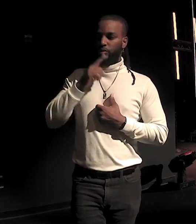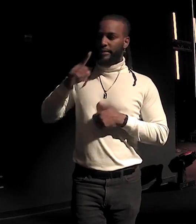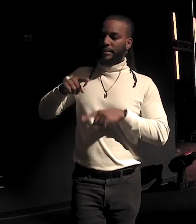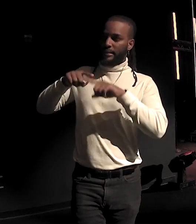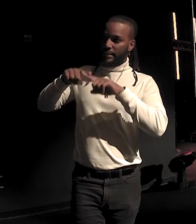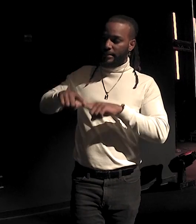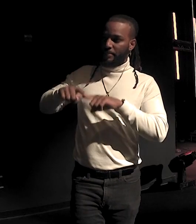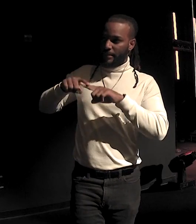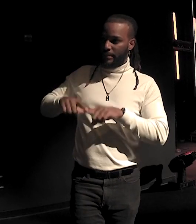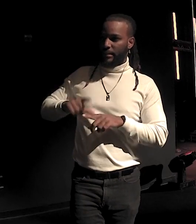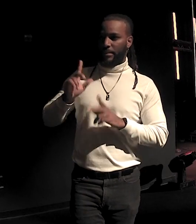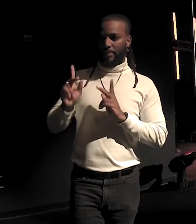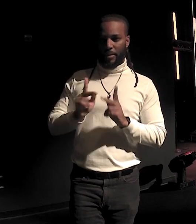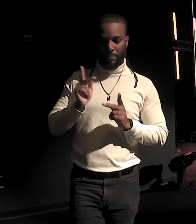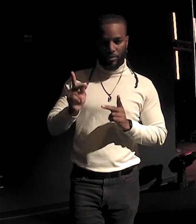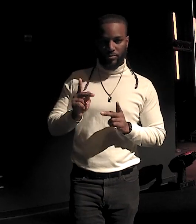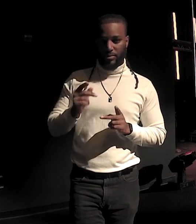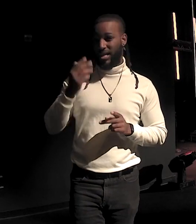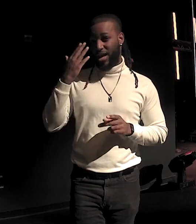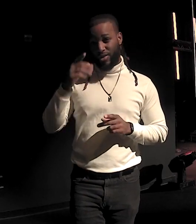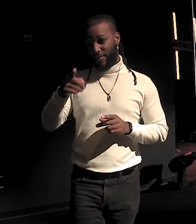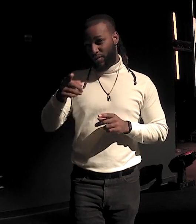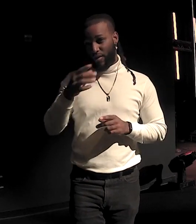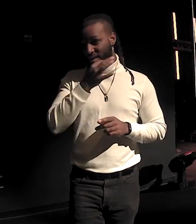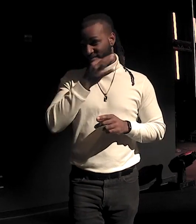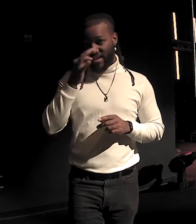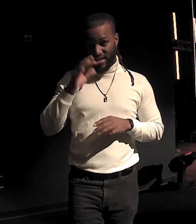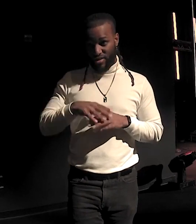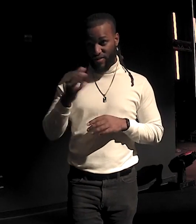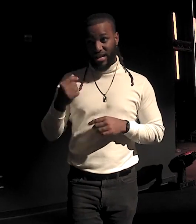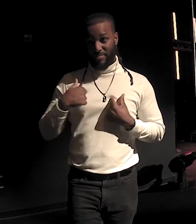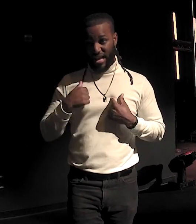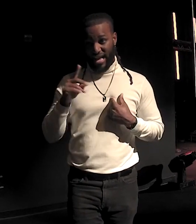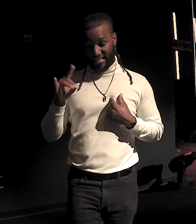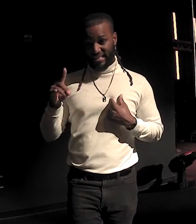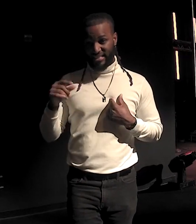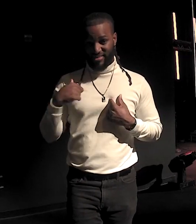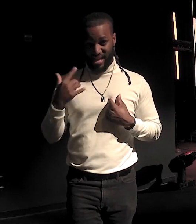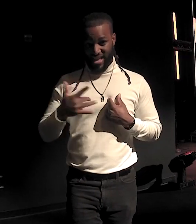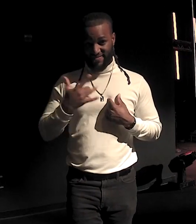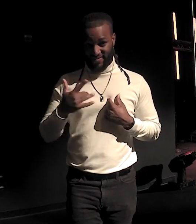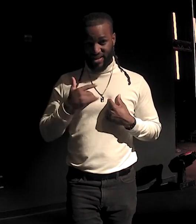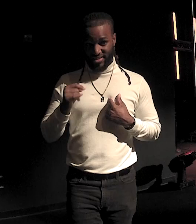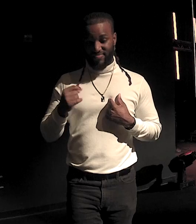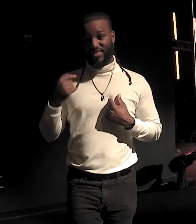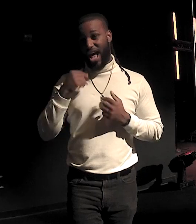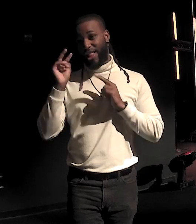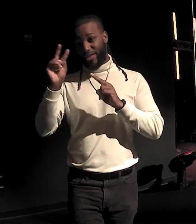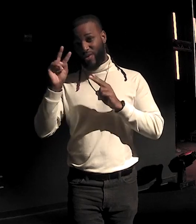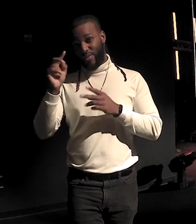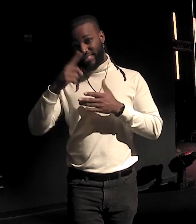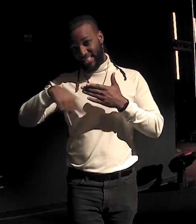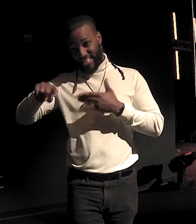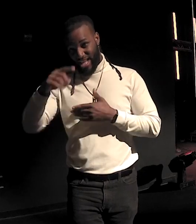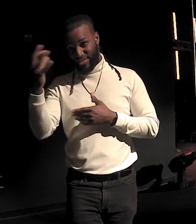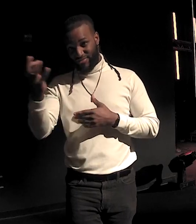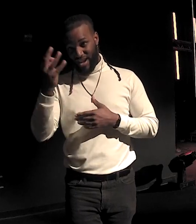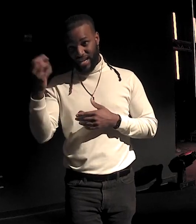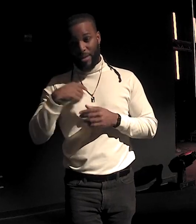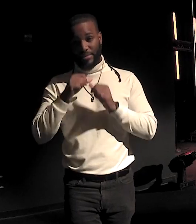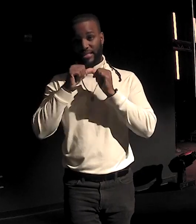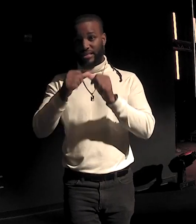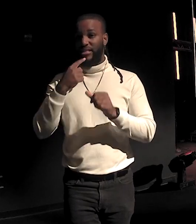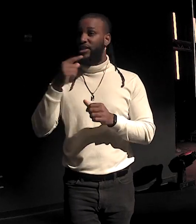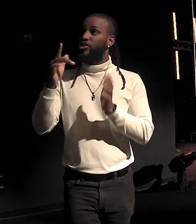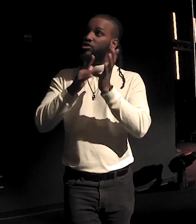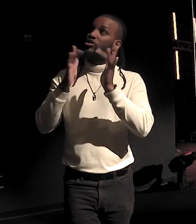dependent people. And so I don't know if you fasted Friday, but I felt it as well, and I look forward to next Friday as I'm going to continue to